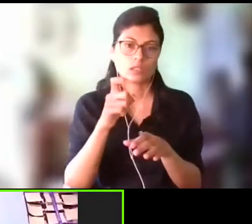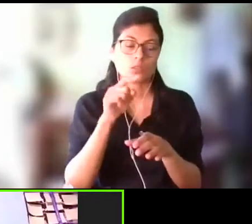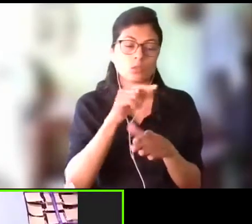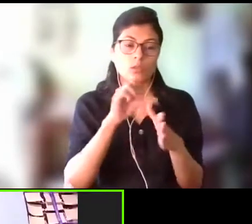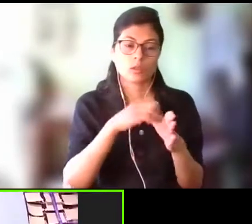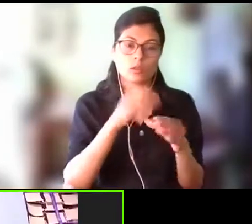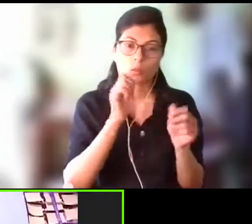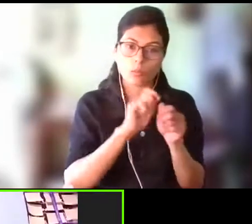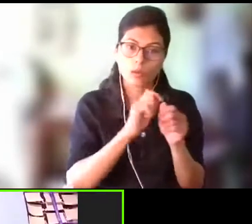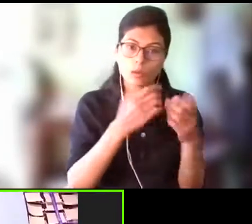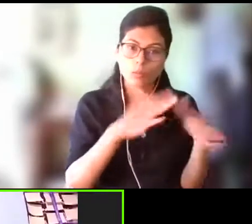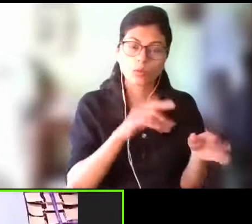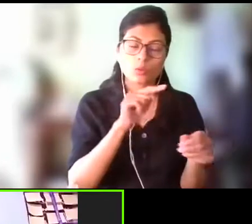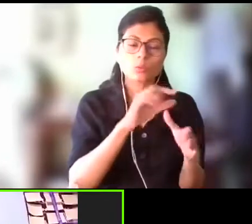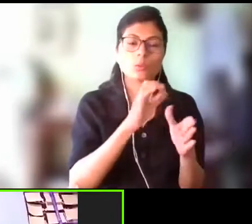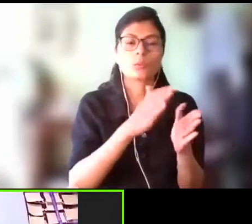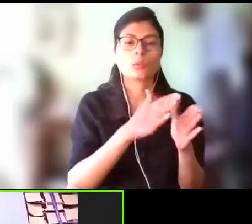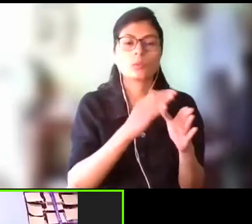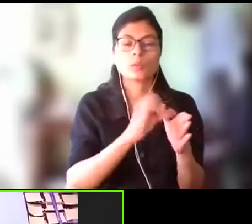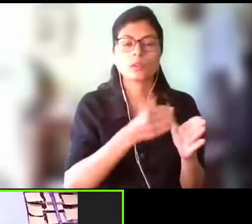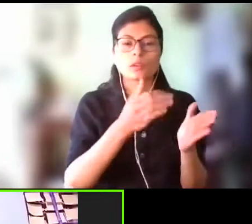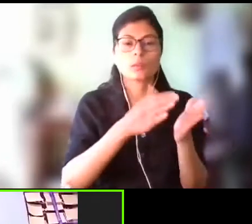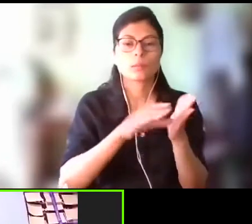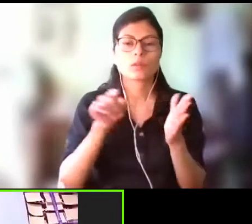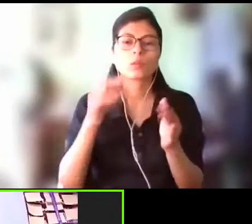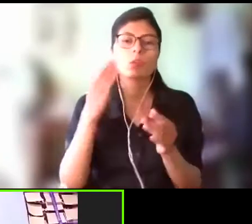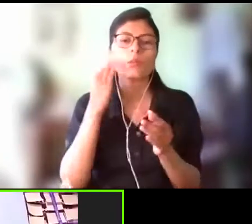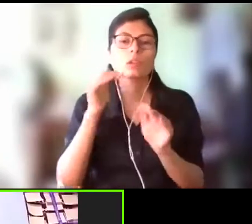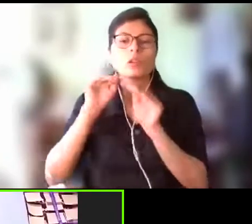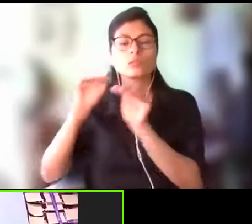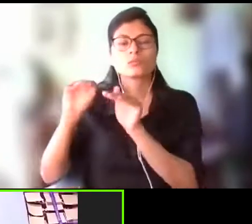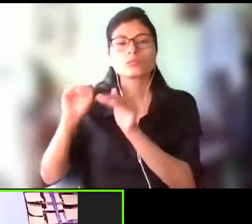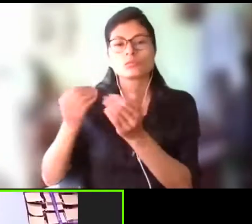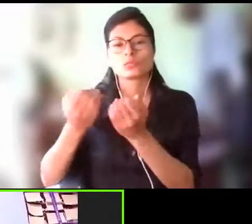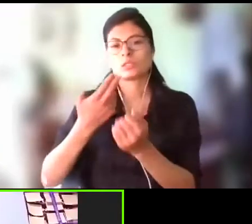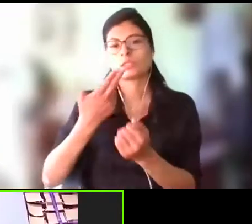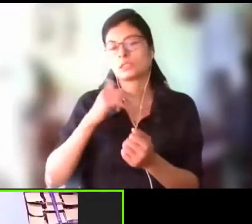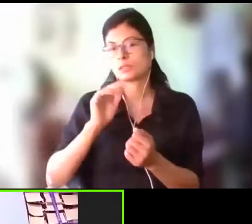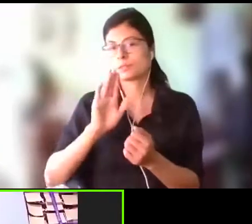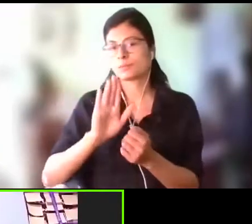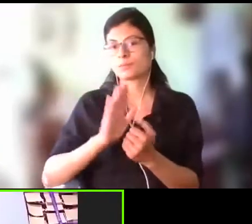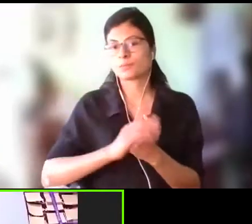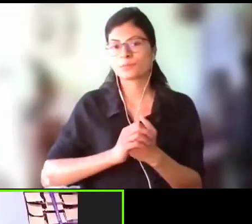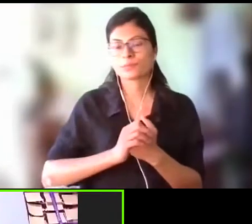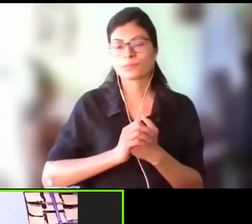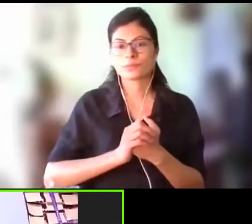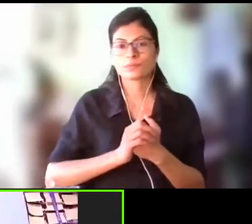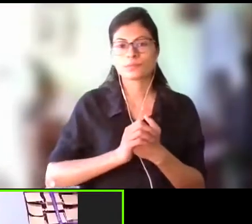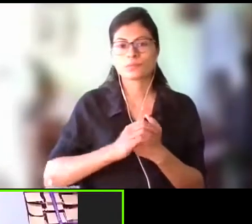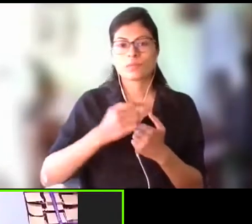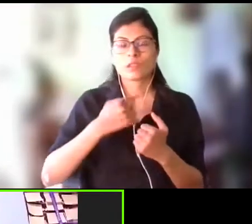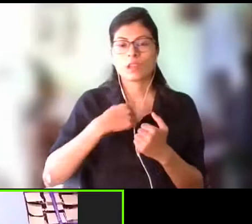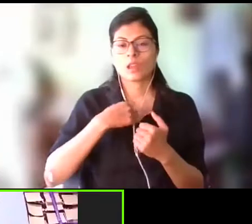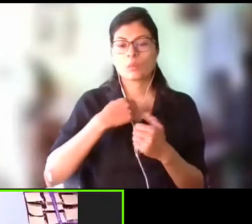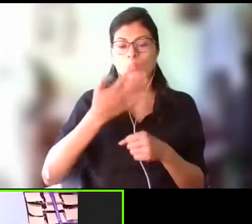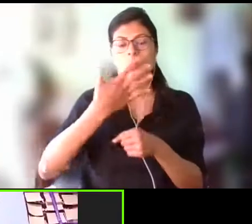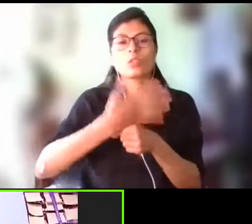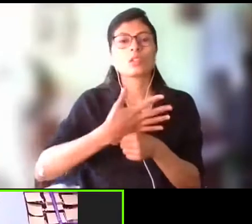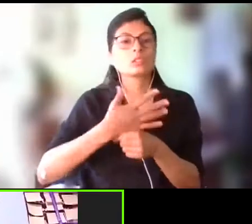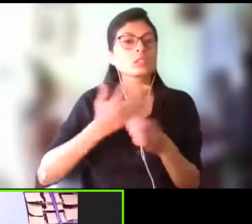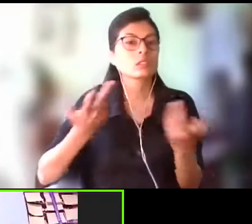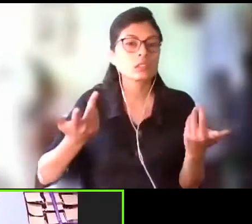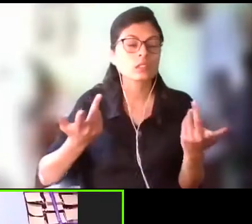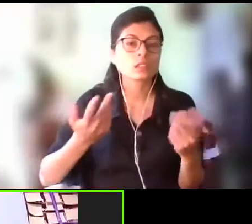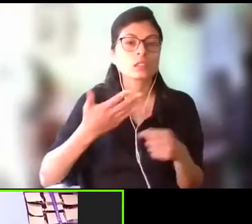rural women can have a voice, because our aim is to channel their voices to the House of Assembly, to the Cameroon House of Assembly